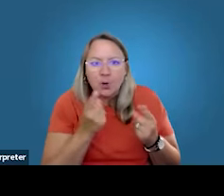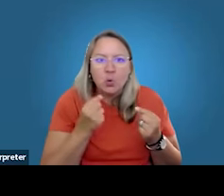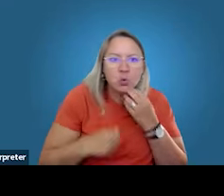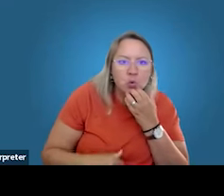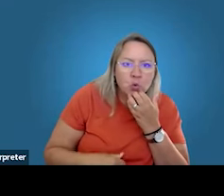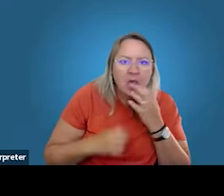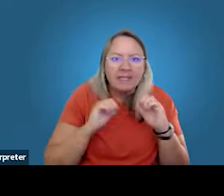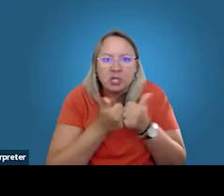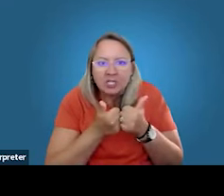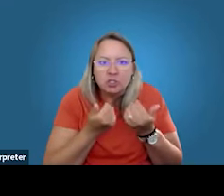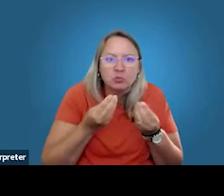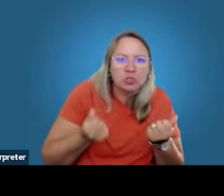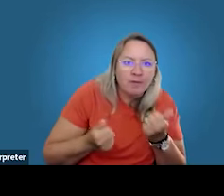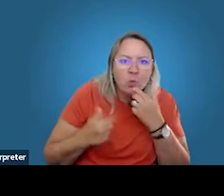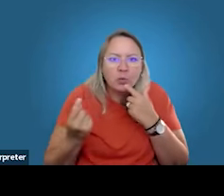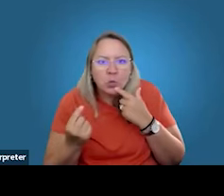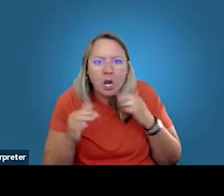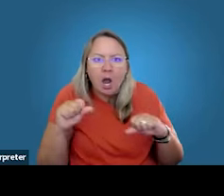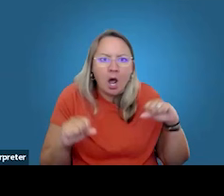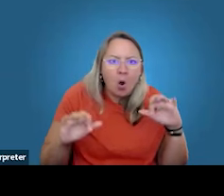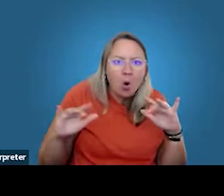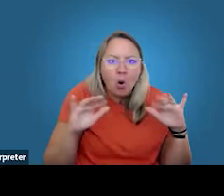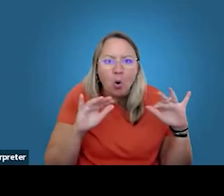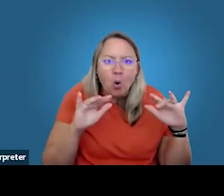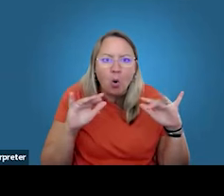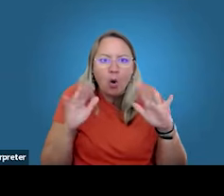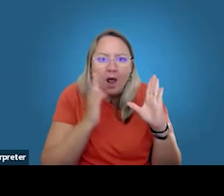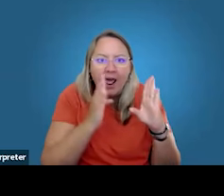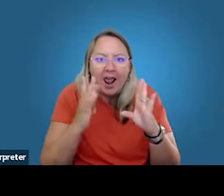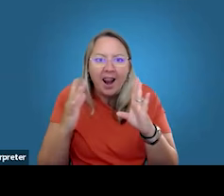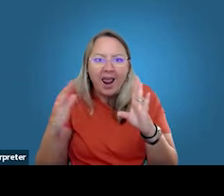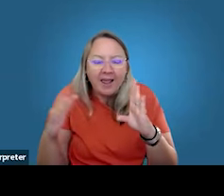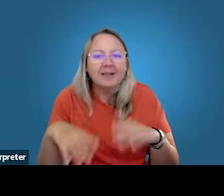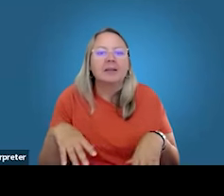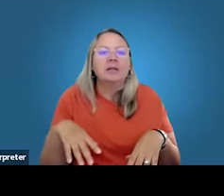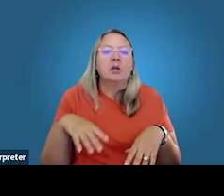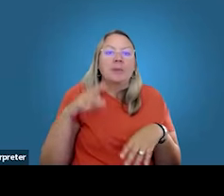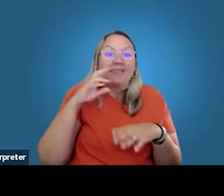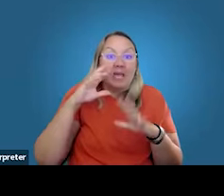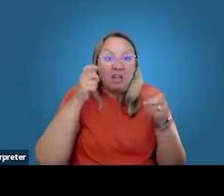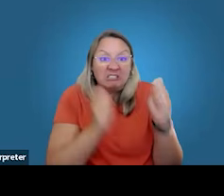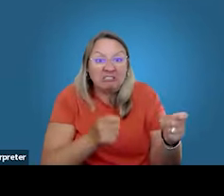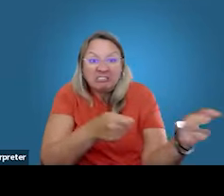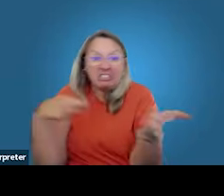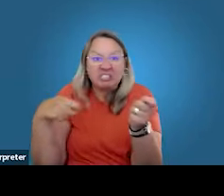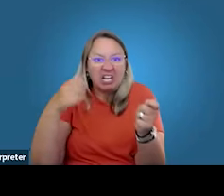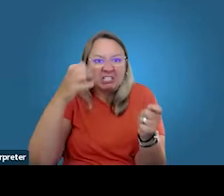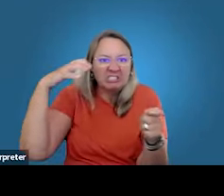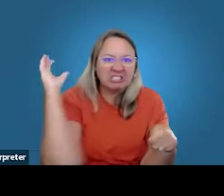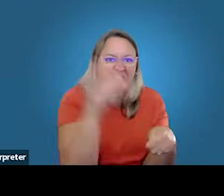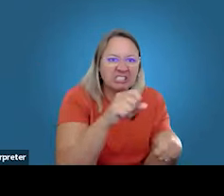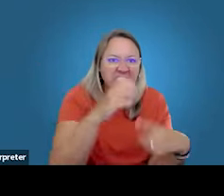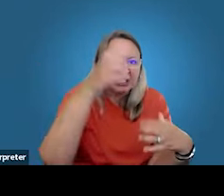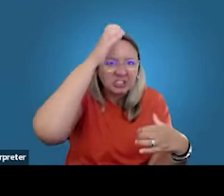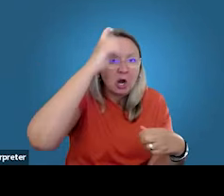that they resolve that keep you interested as the story progresses. They think they've caught the shark. They haven't actually caught the shark. They open the beaches again. Then